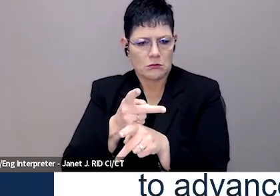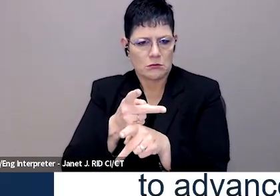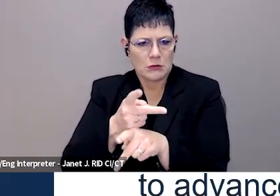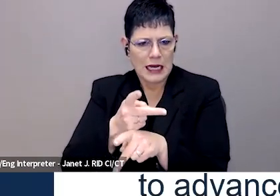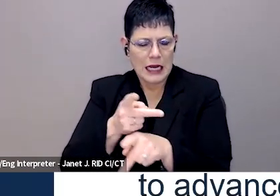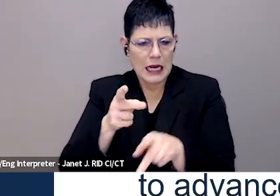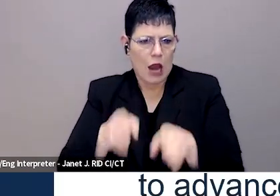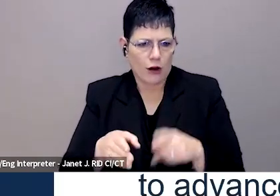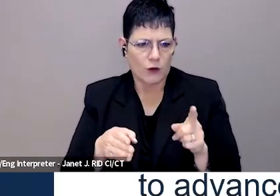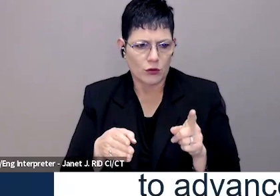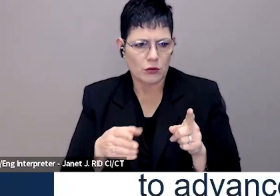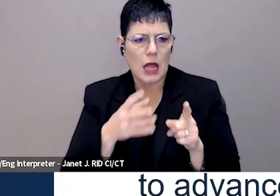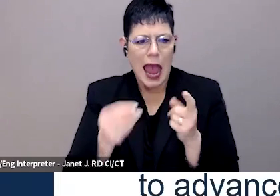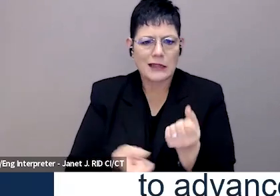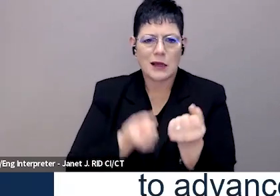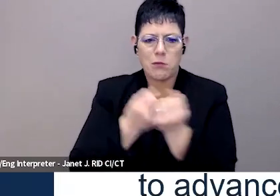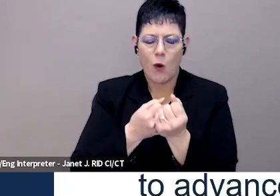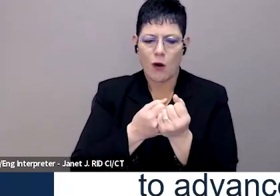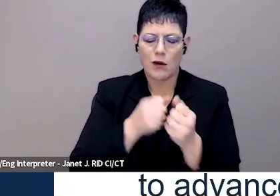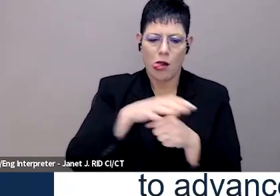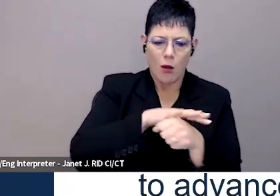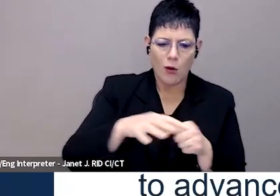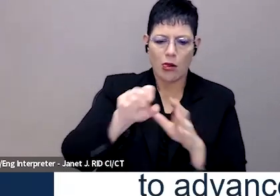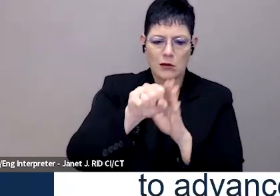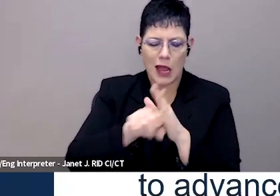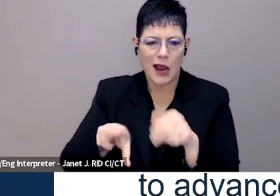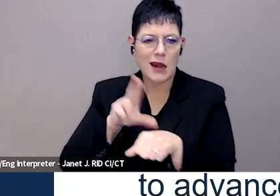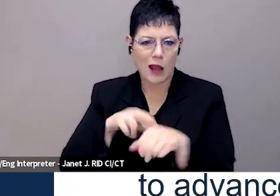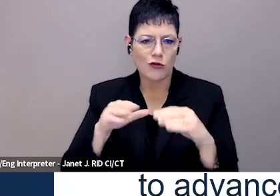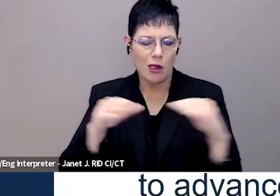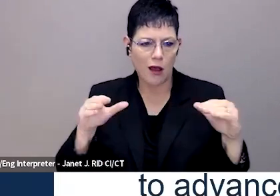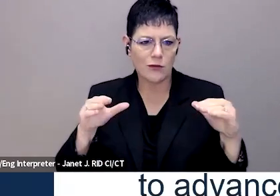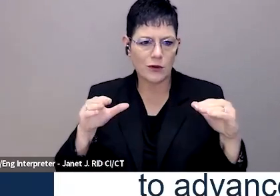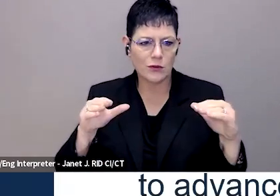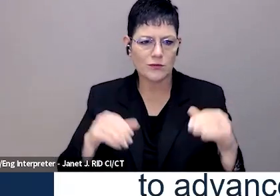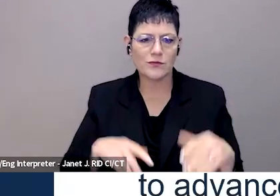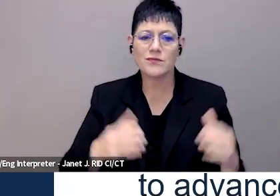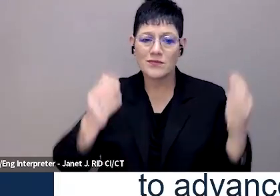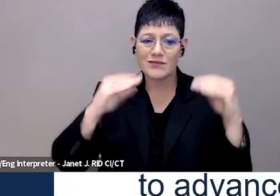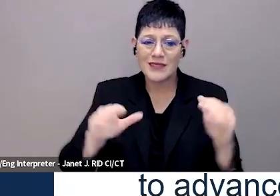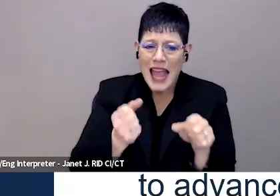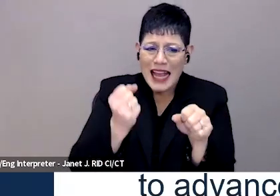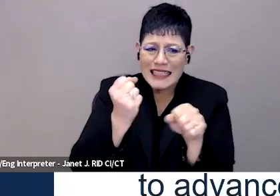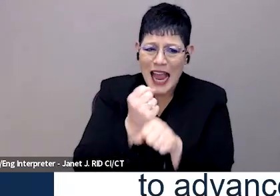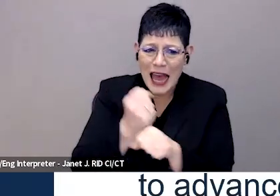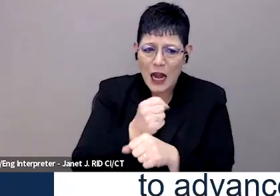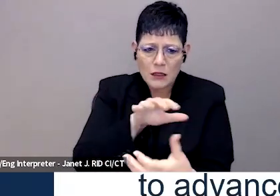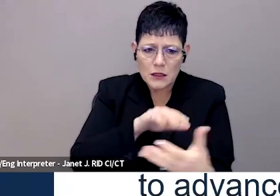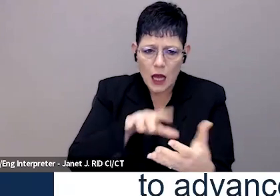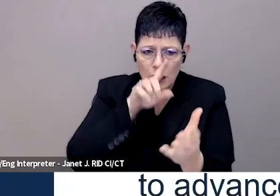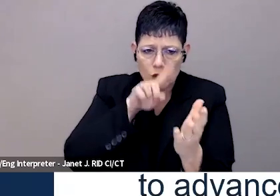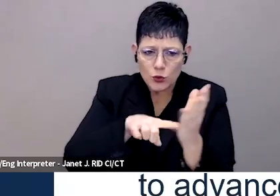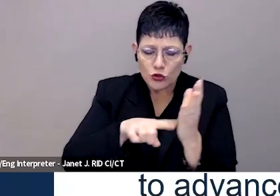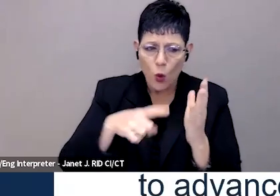stream to support state and national initiatives. Build robust data systems that tell us who we are reaching and who are missing and what's